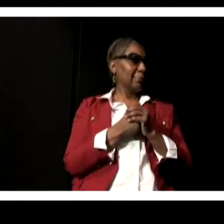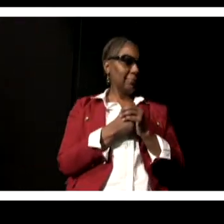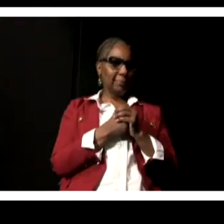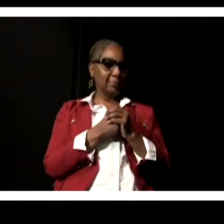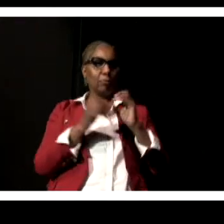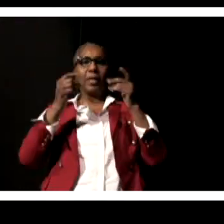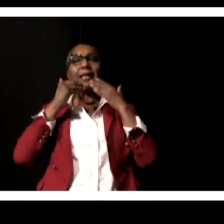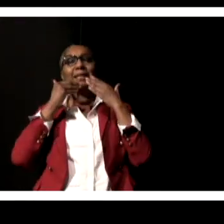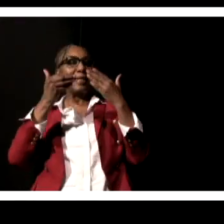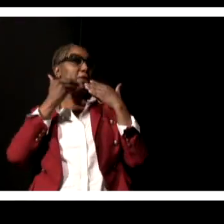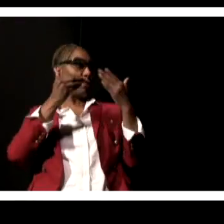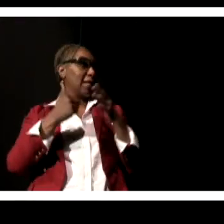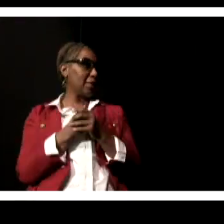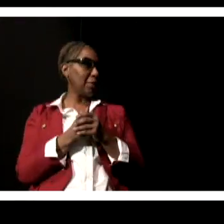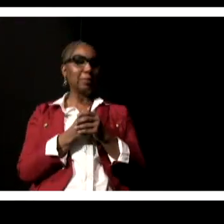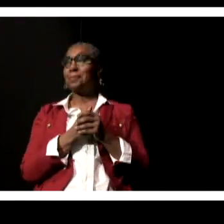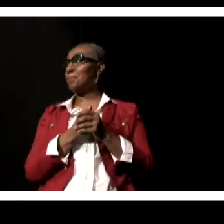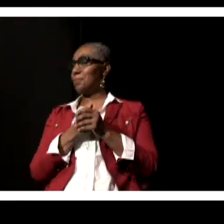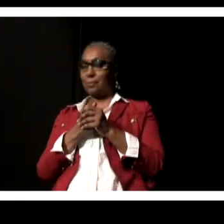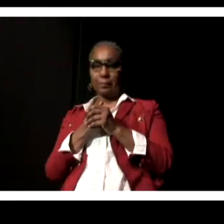Thank you, thank you.